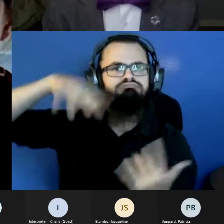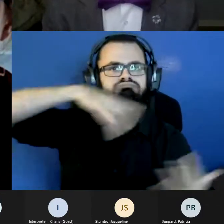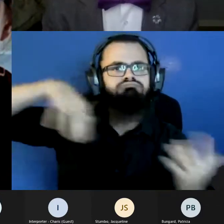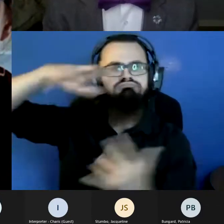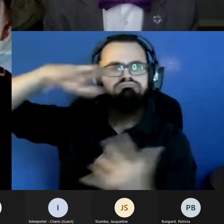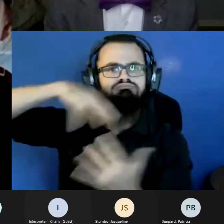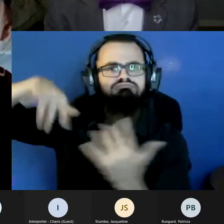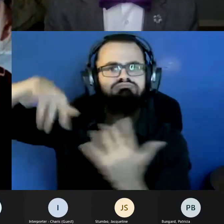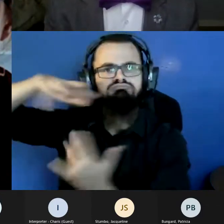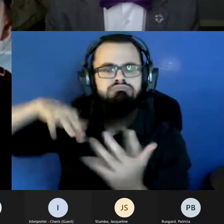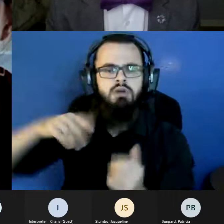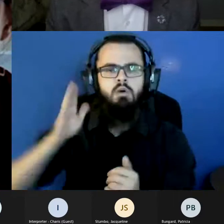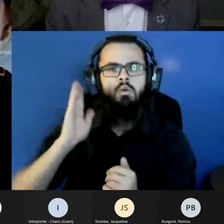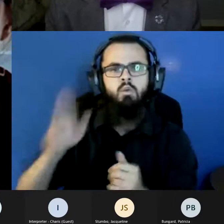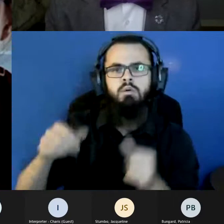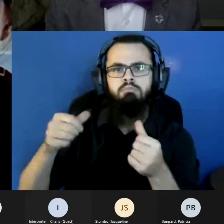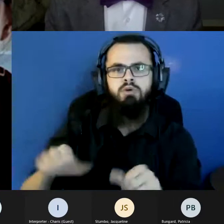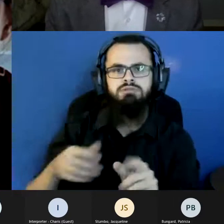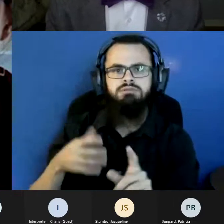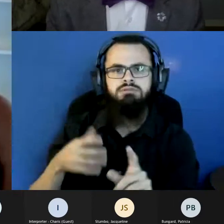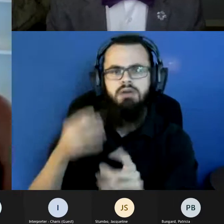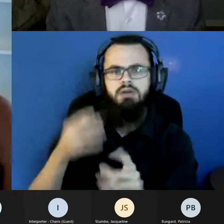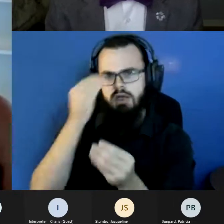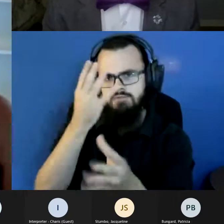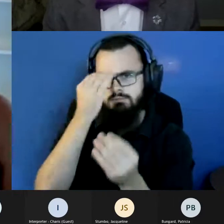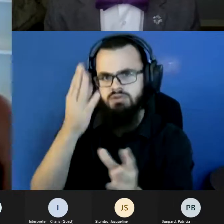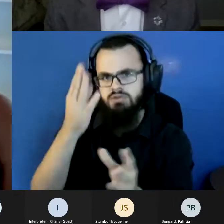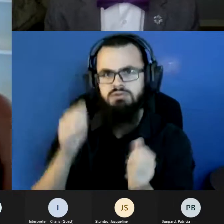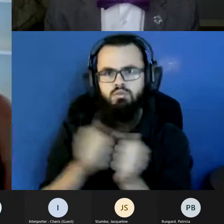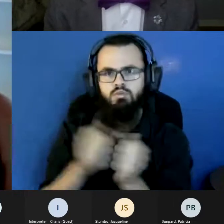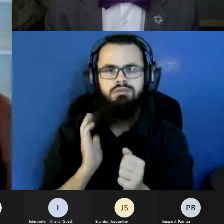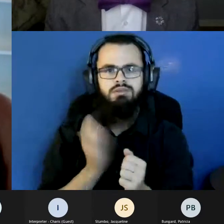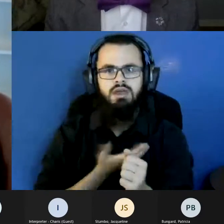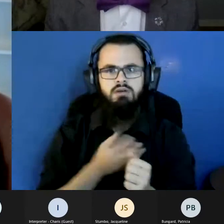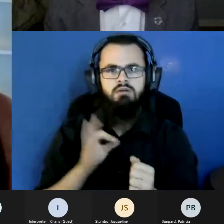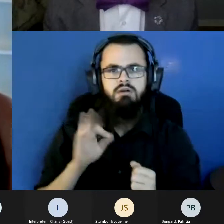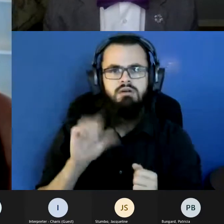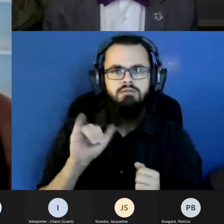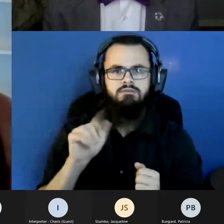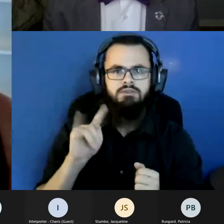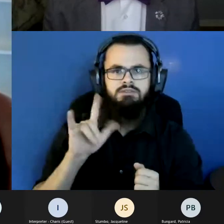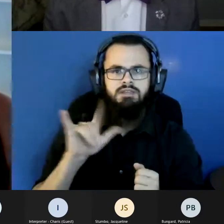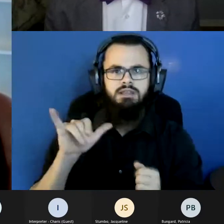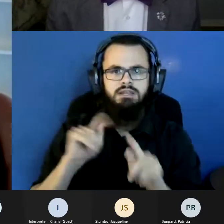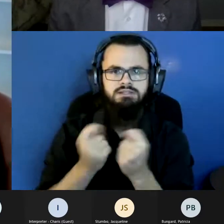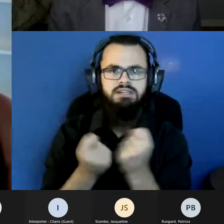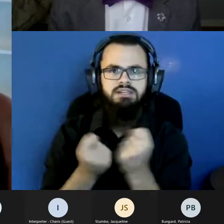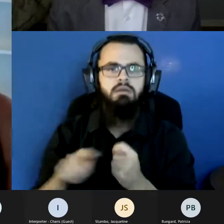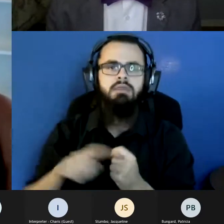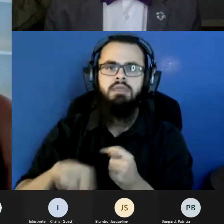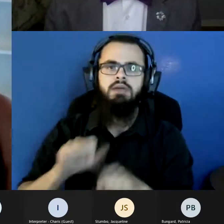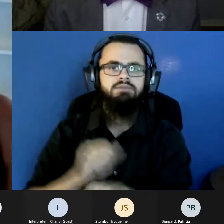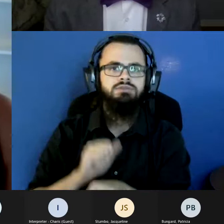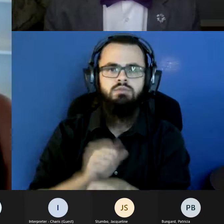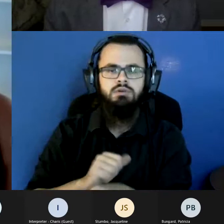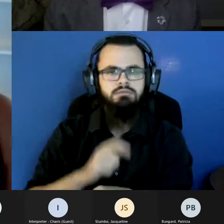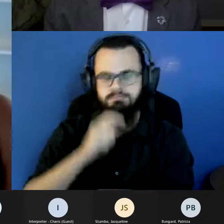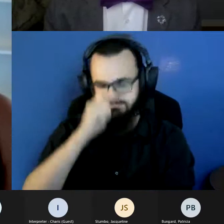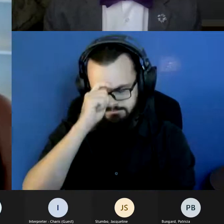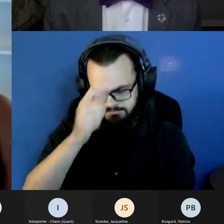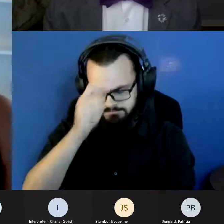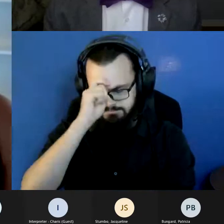chat. Our facilities teams have done a fantastic job of assessing all of the spaces on campus,